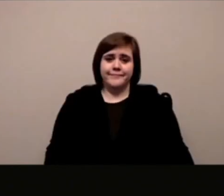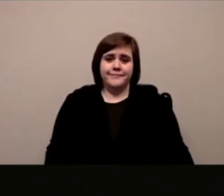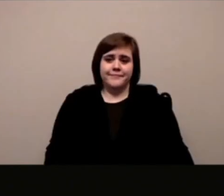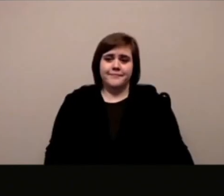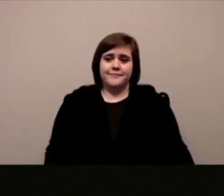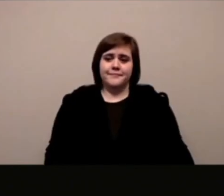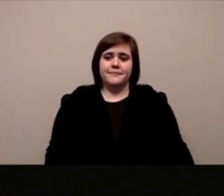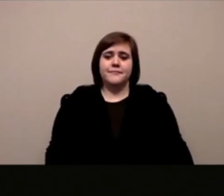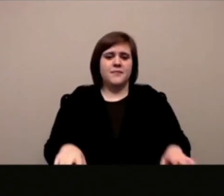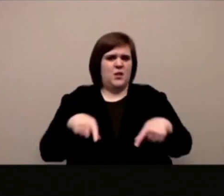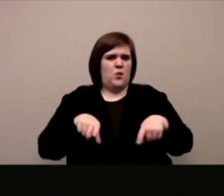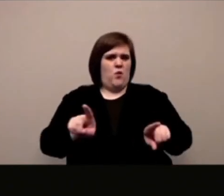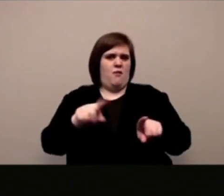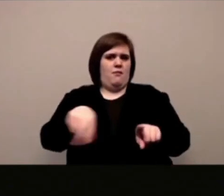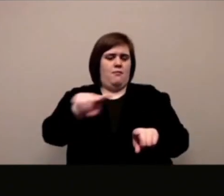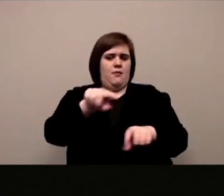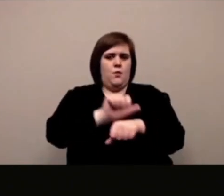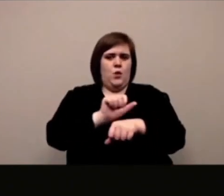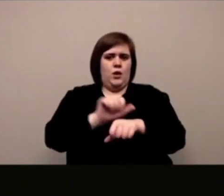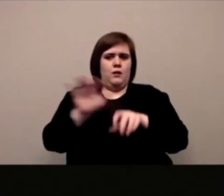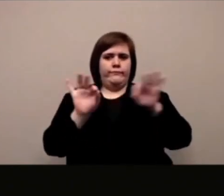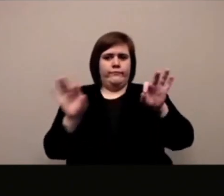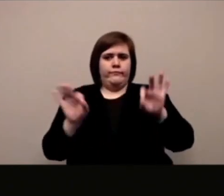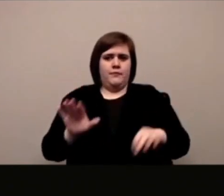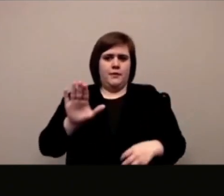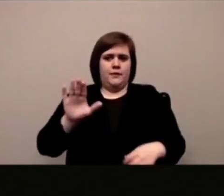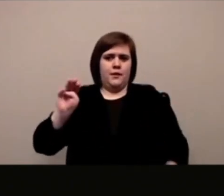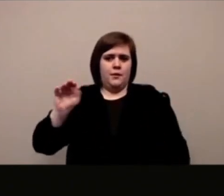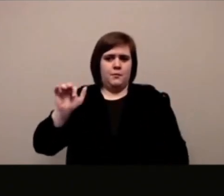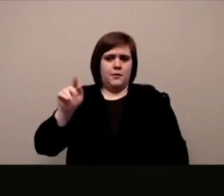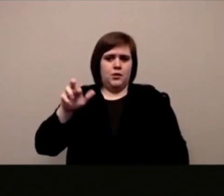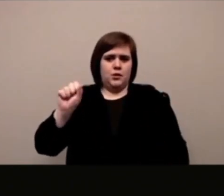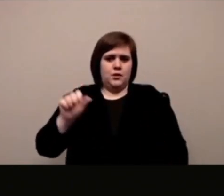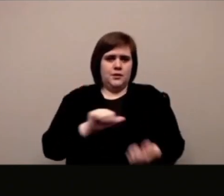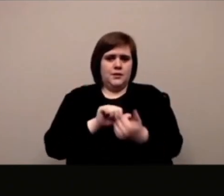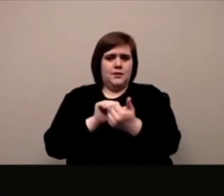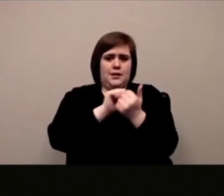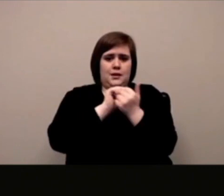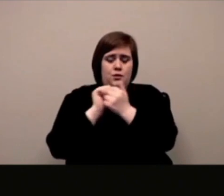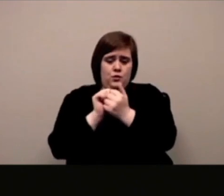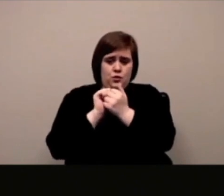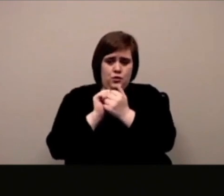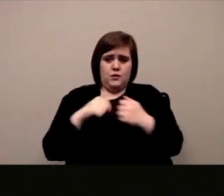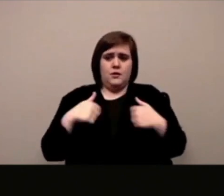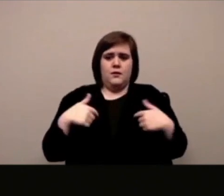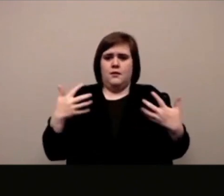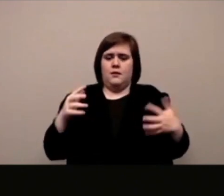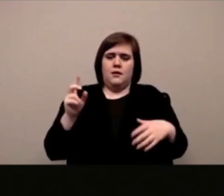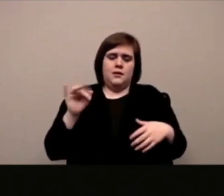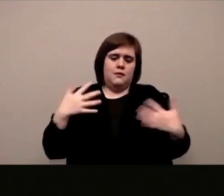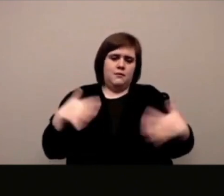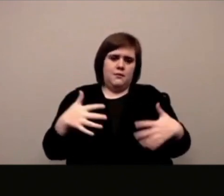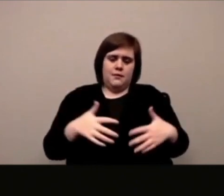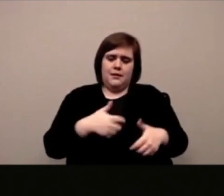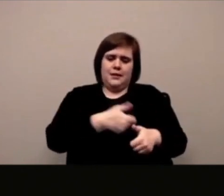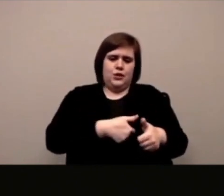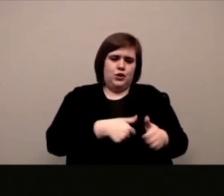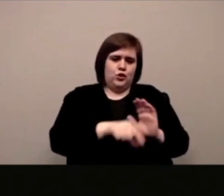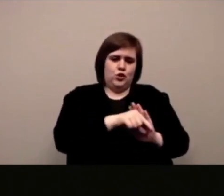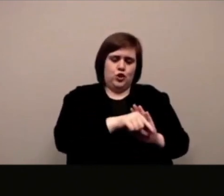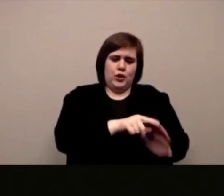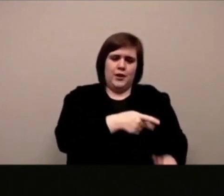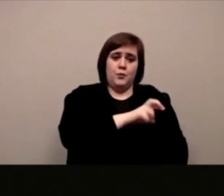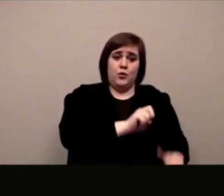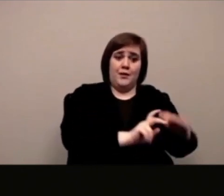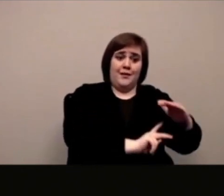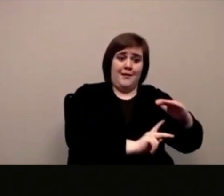While people are working on getting their materials together, I did this with every grade from, pre-K all the way up